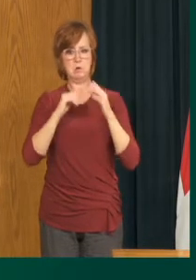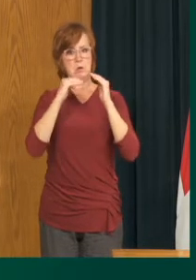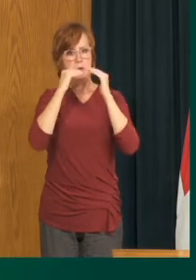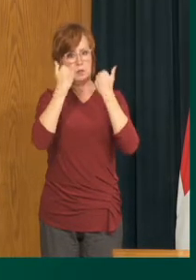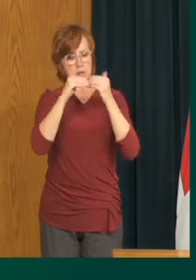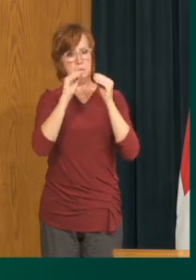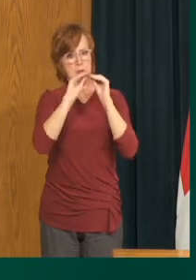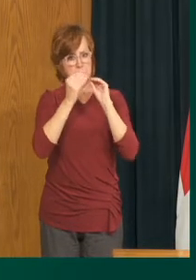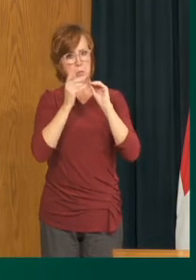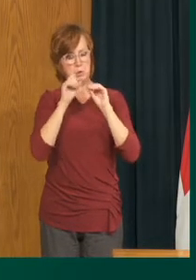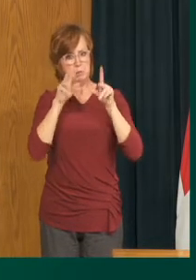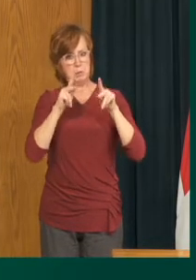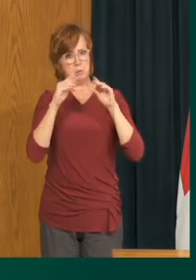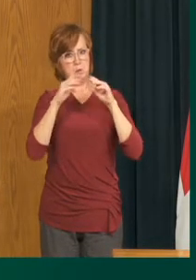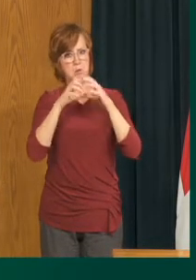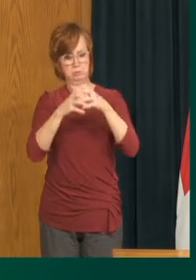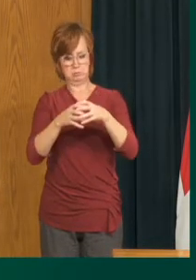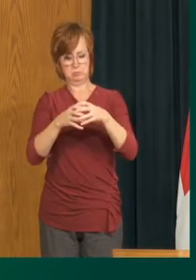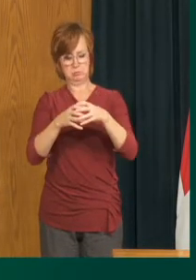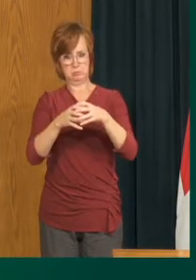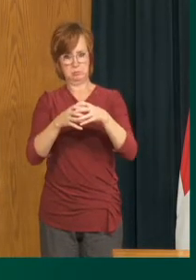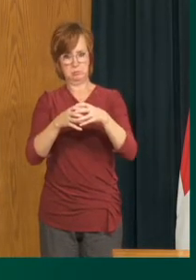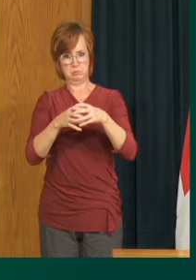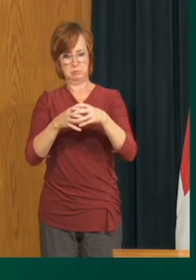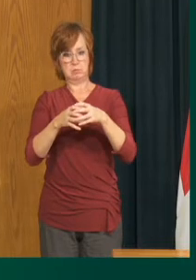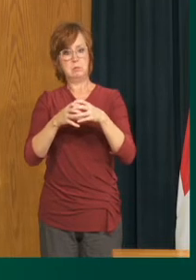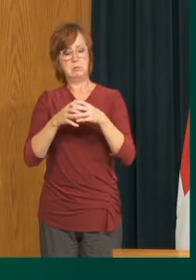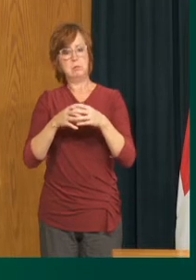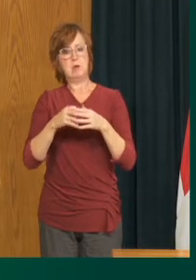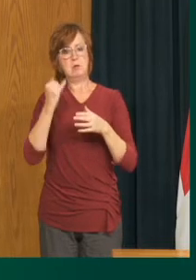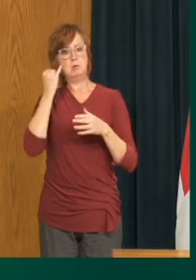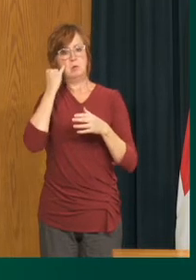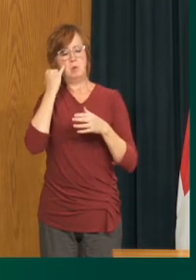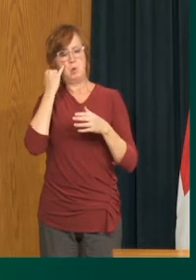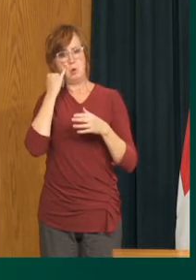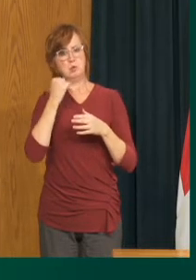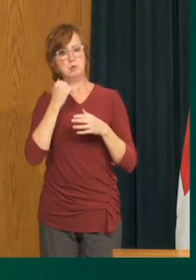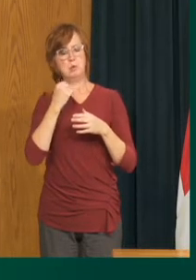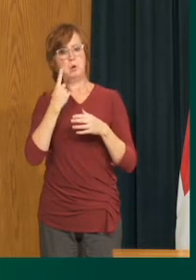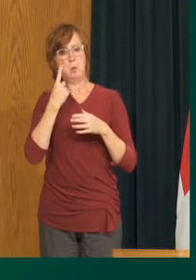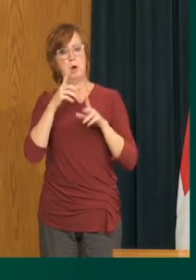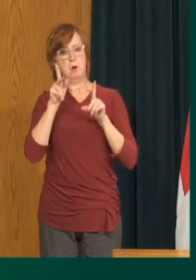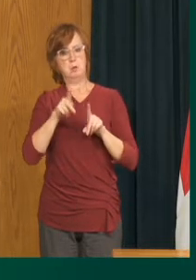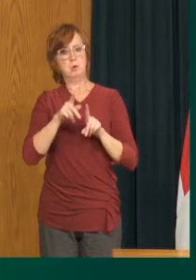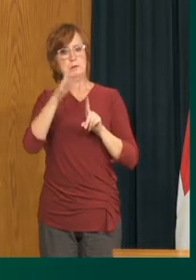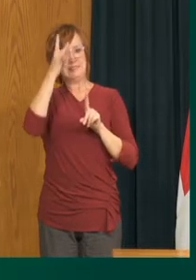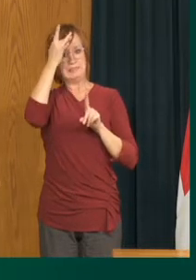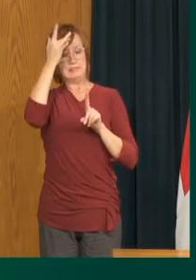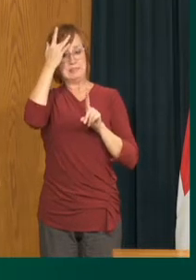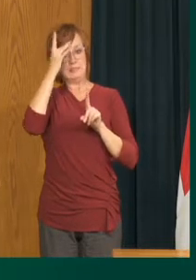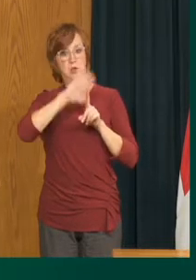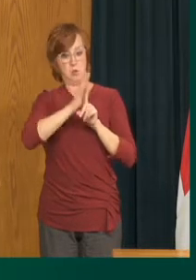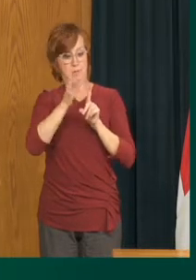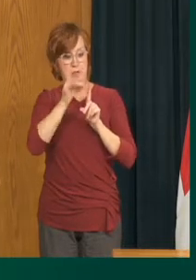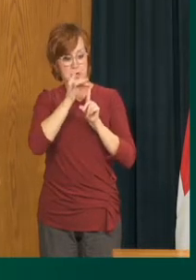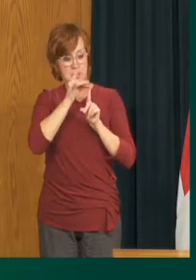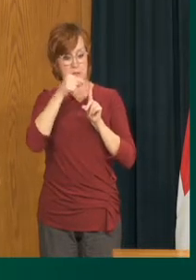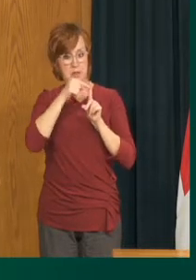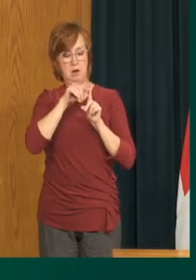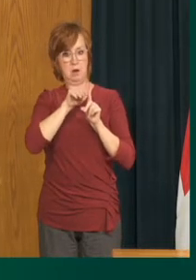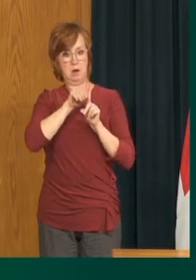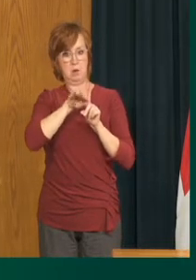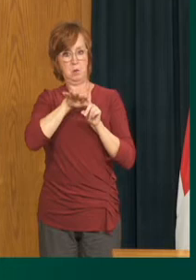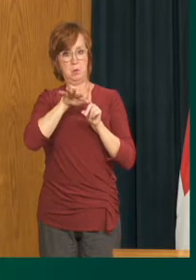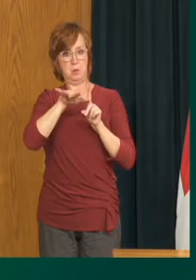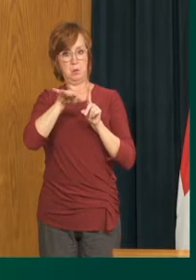doesn't grow, it will grow exponentially, but it grows to a smaller number with fewer people available. I think we had talked, in this case, there was likely